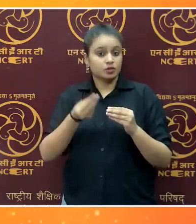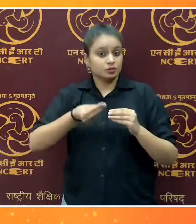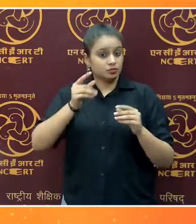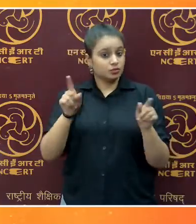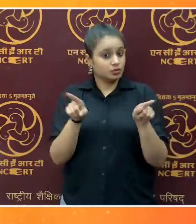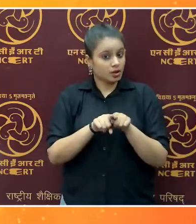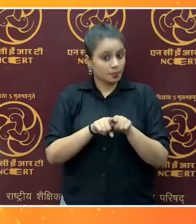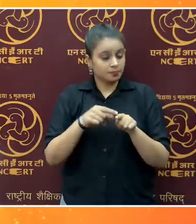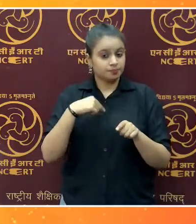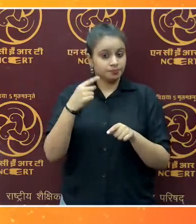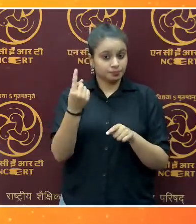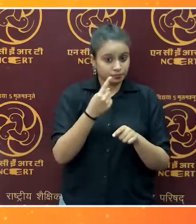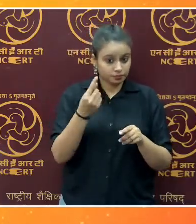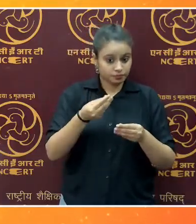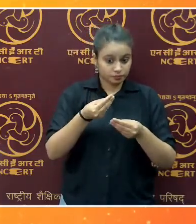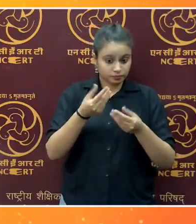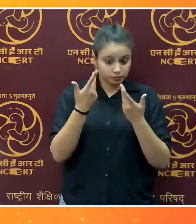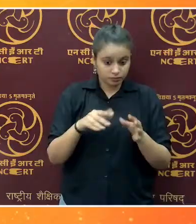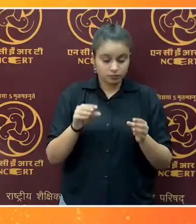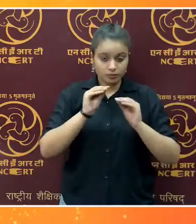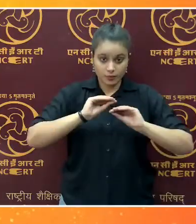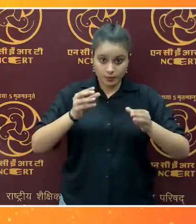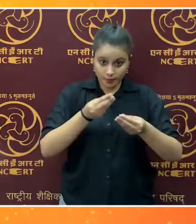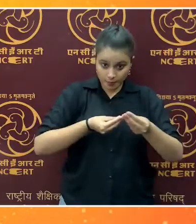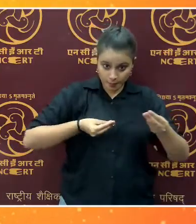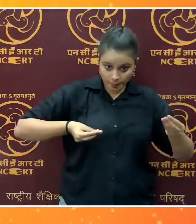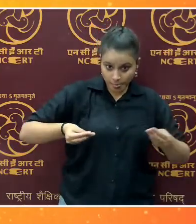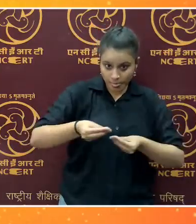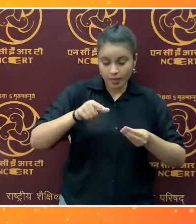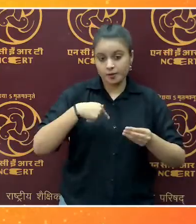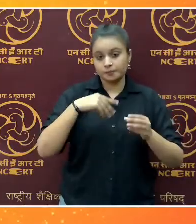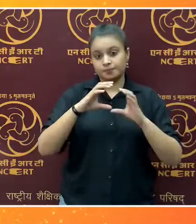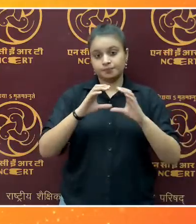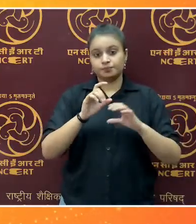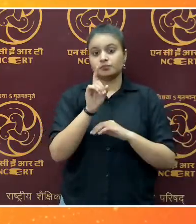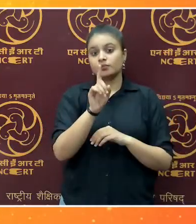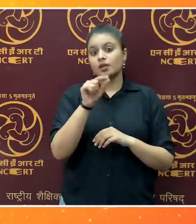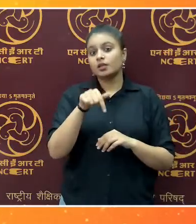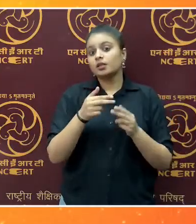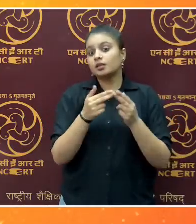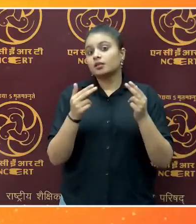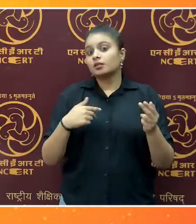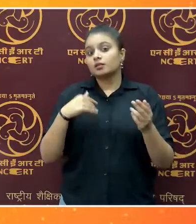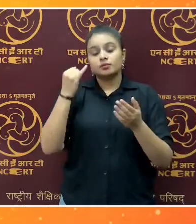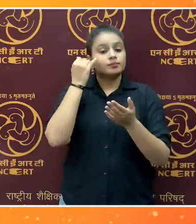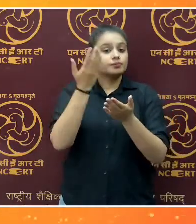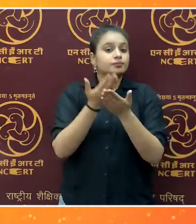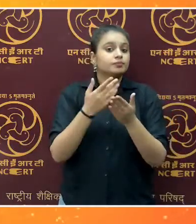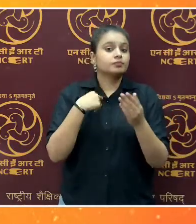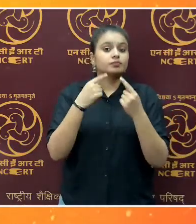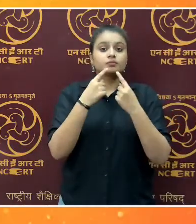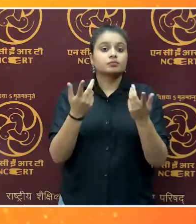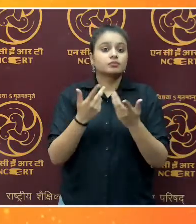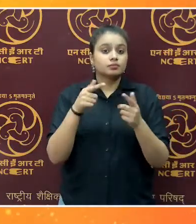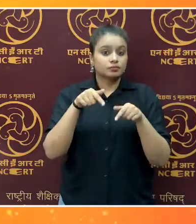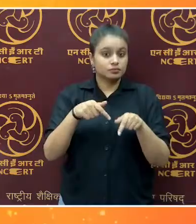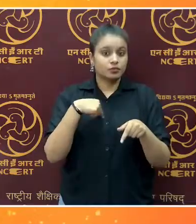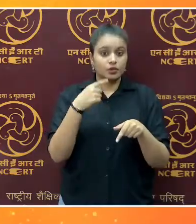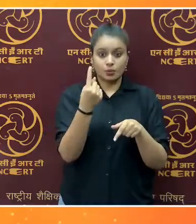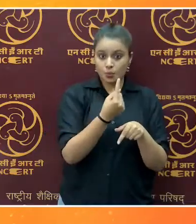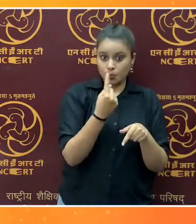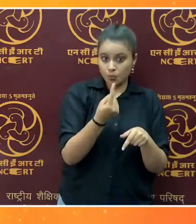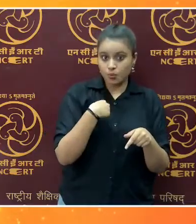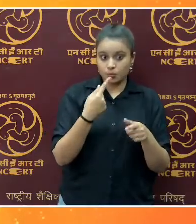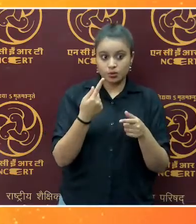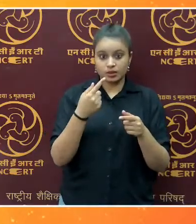only exchange of information is communication. But what these stories suggest to us and tell us that it's not just exchange